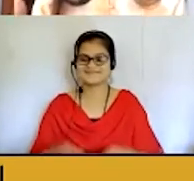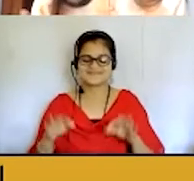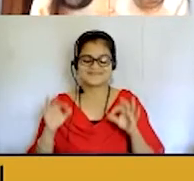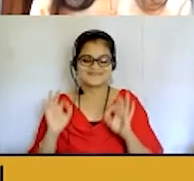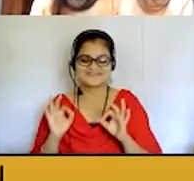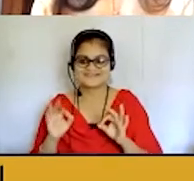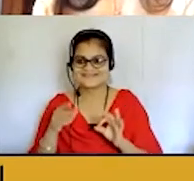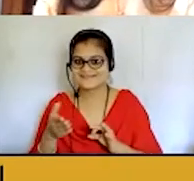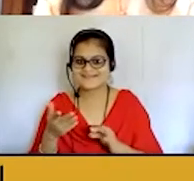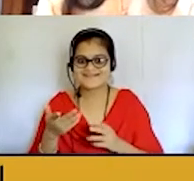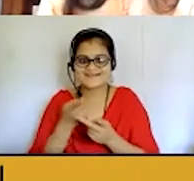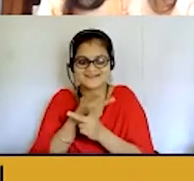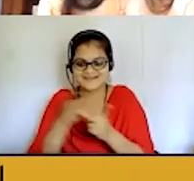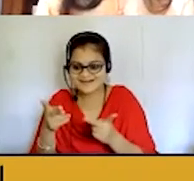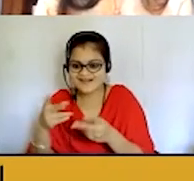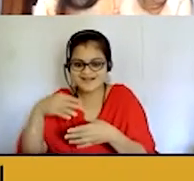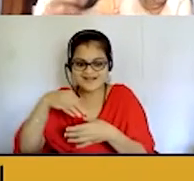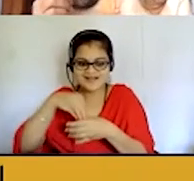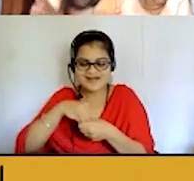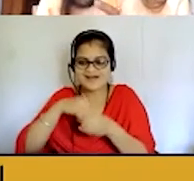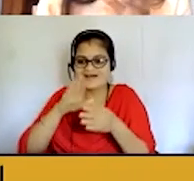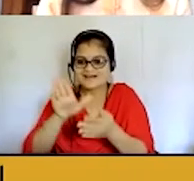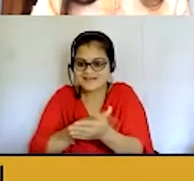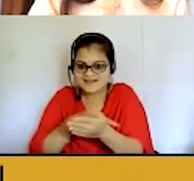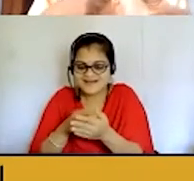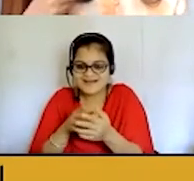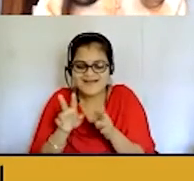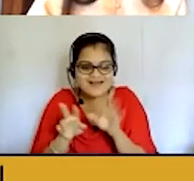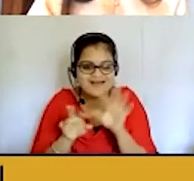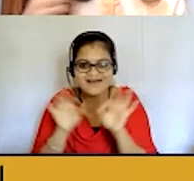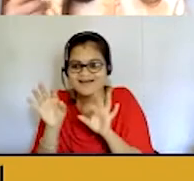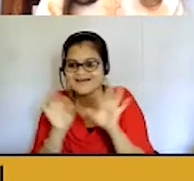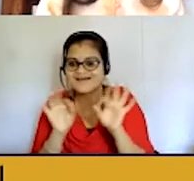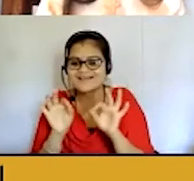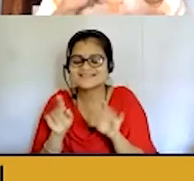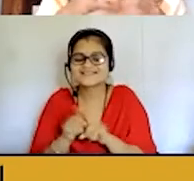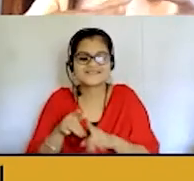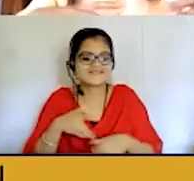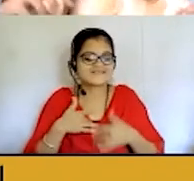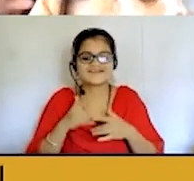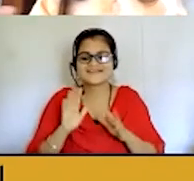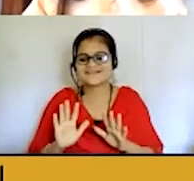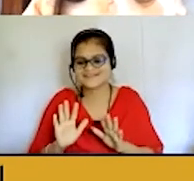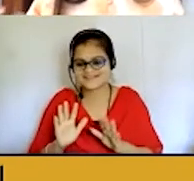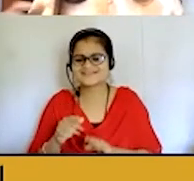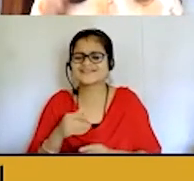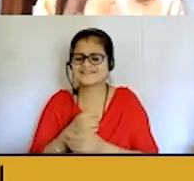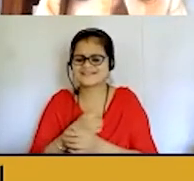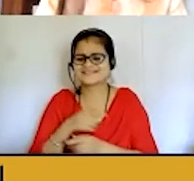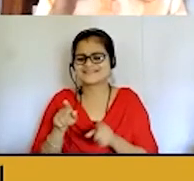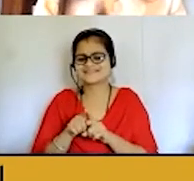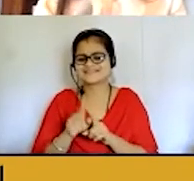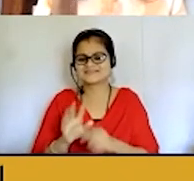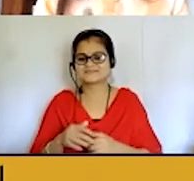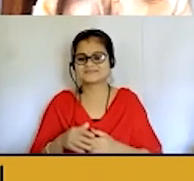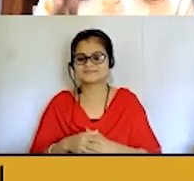I think all the elements that you've infused there, we are able to pick up, you know. Wonderful, yeah. Love it, yeah. Yeah,